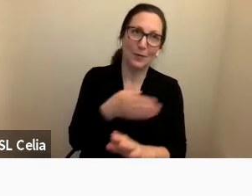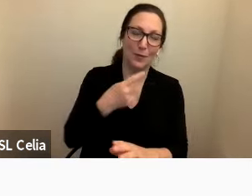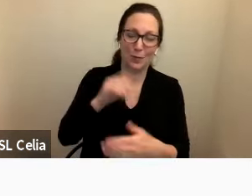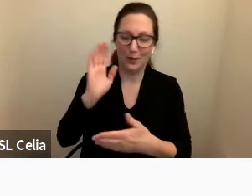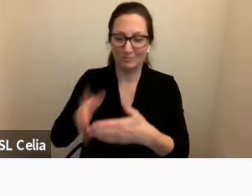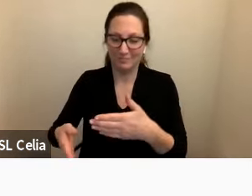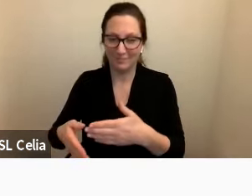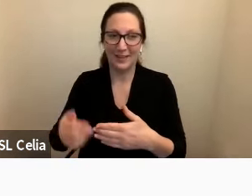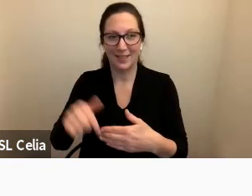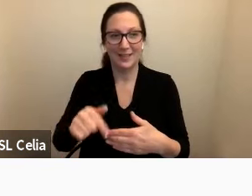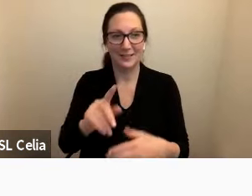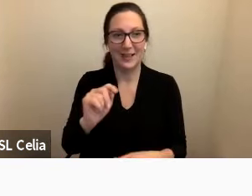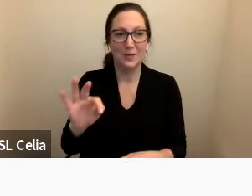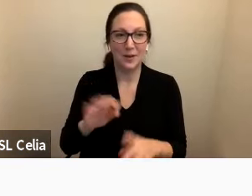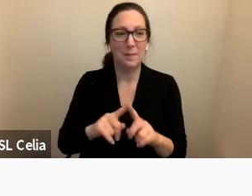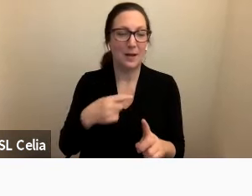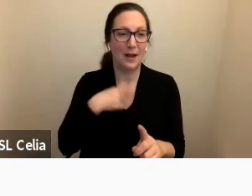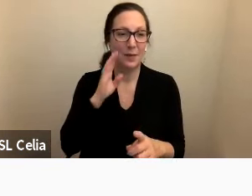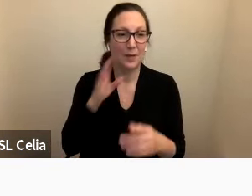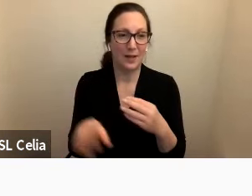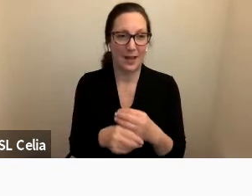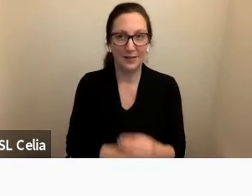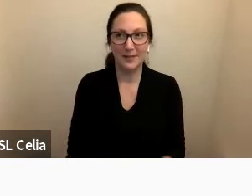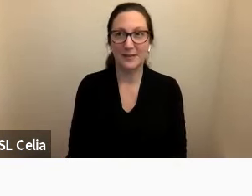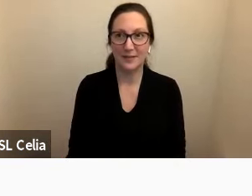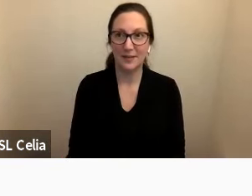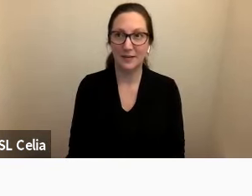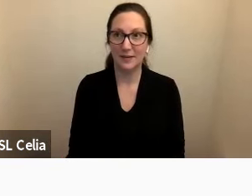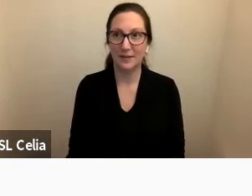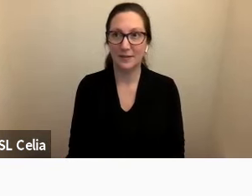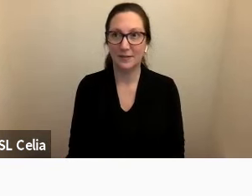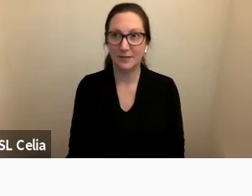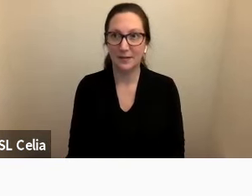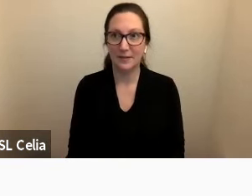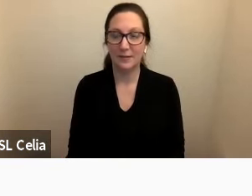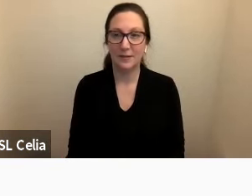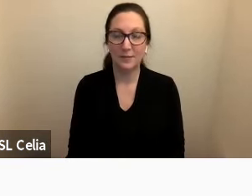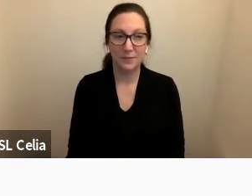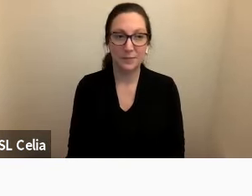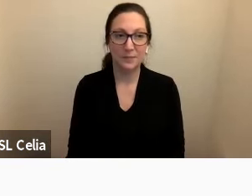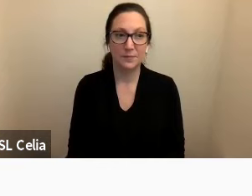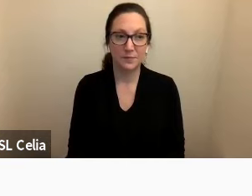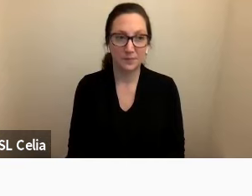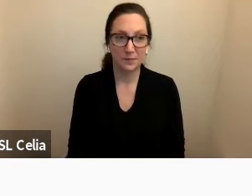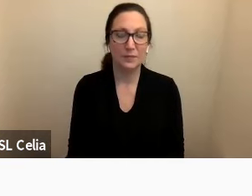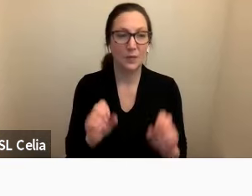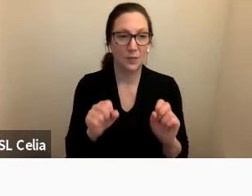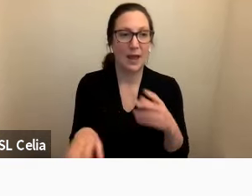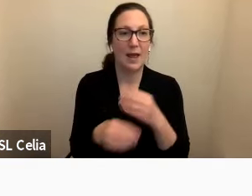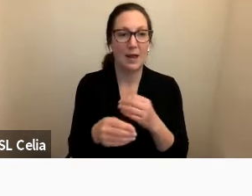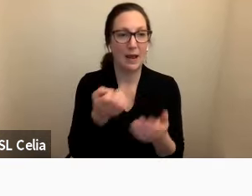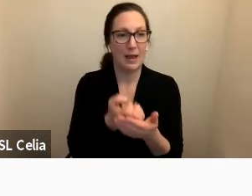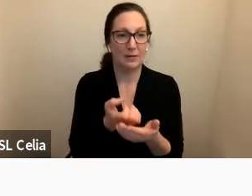For good measure, I will also ask the team to add the percentage of economically disadvantaged students. Yep.